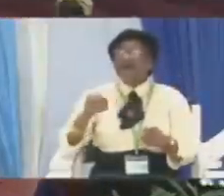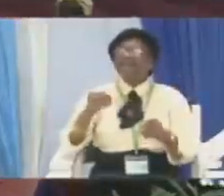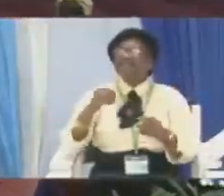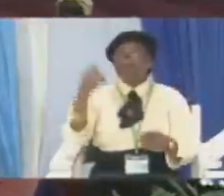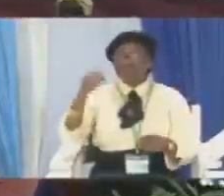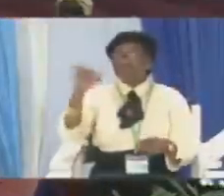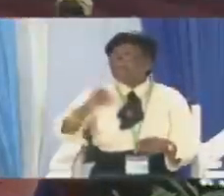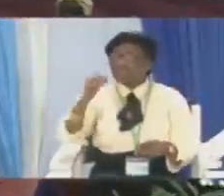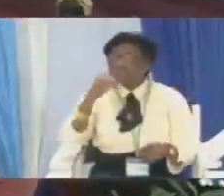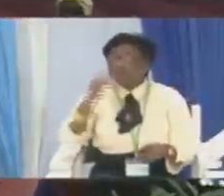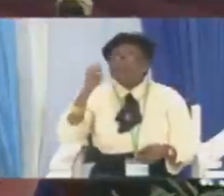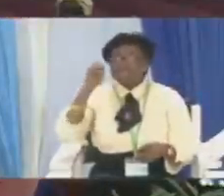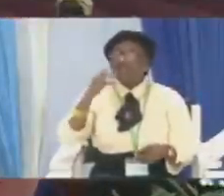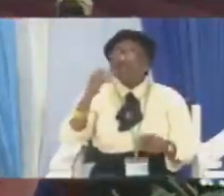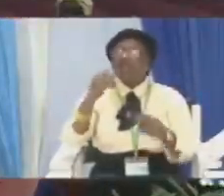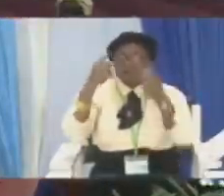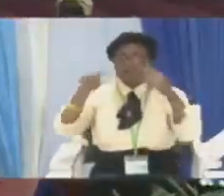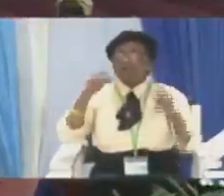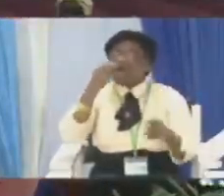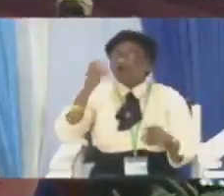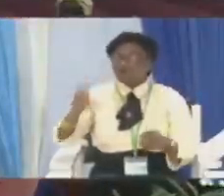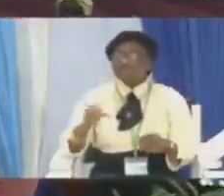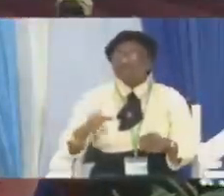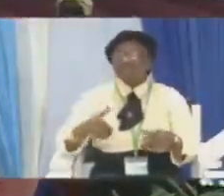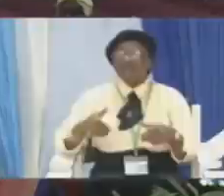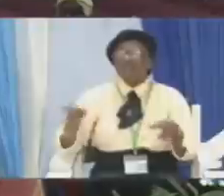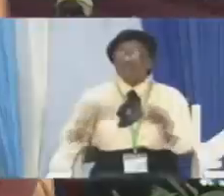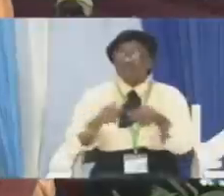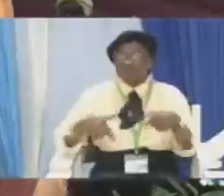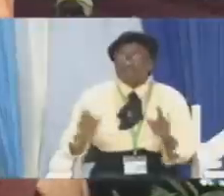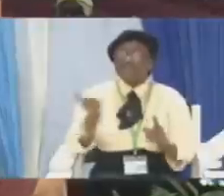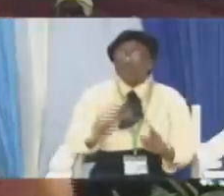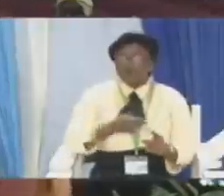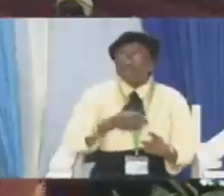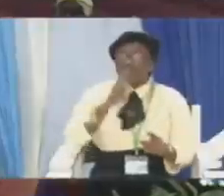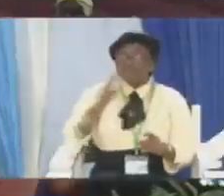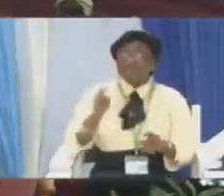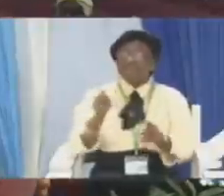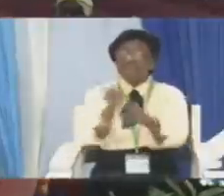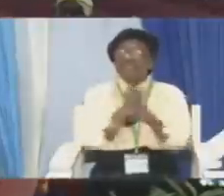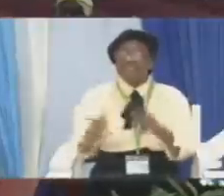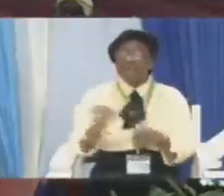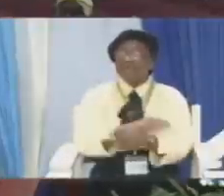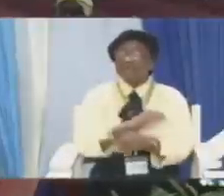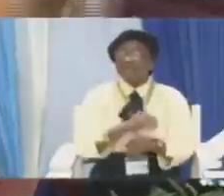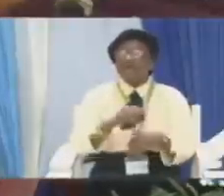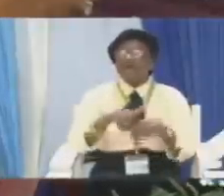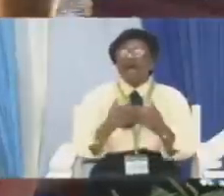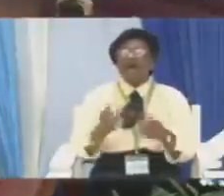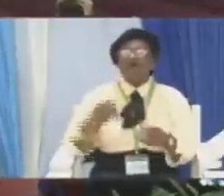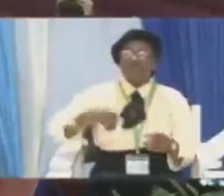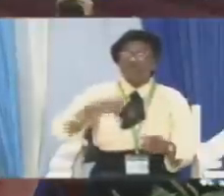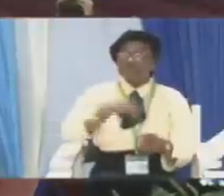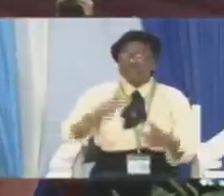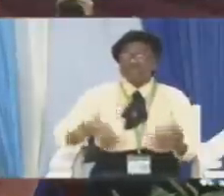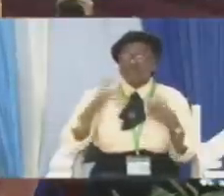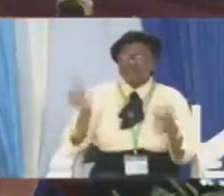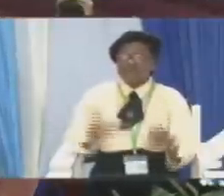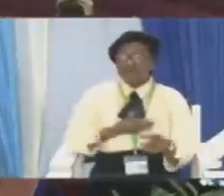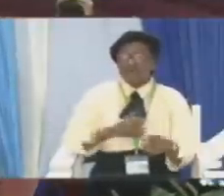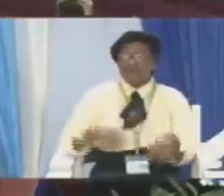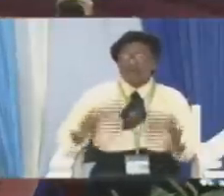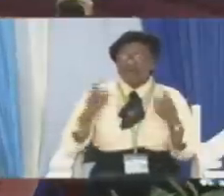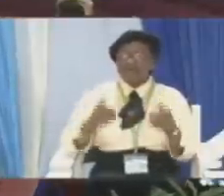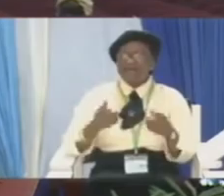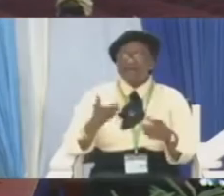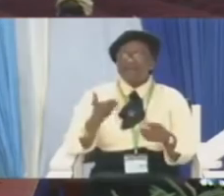Let's be mindful how we live our lives. There's a guy called Ephraim. God blessed him.